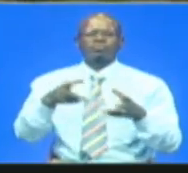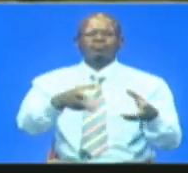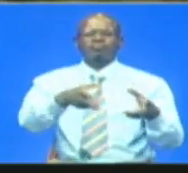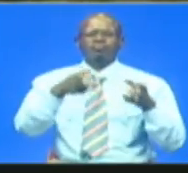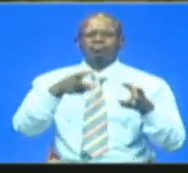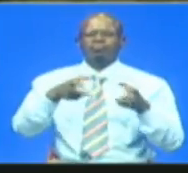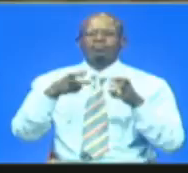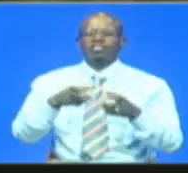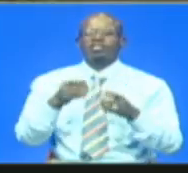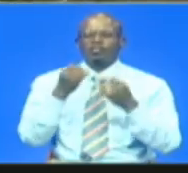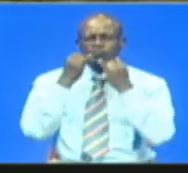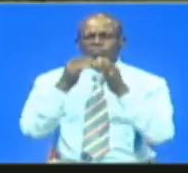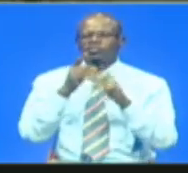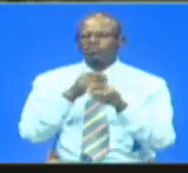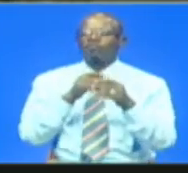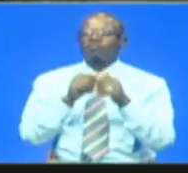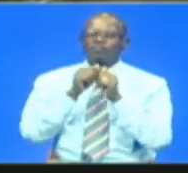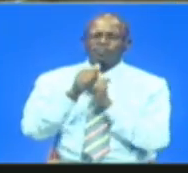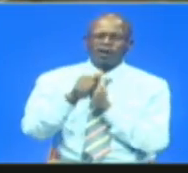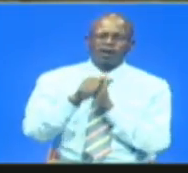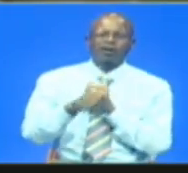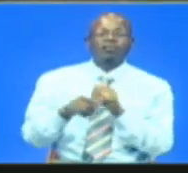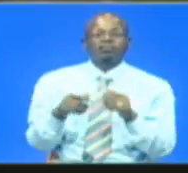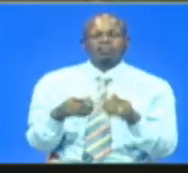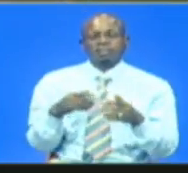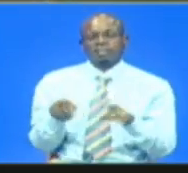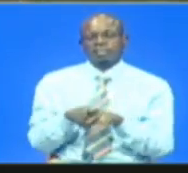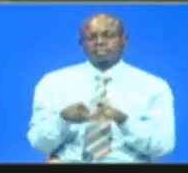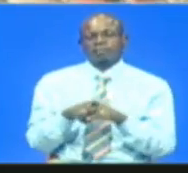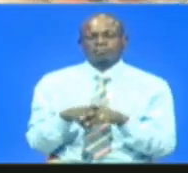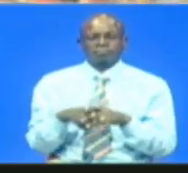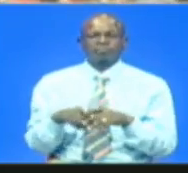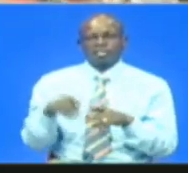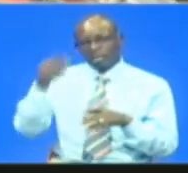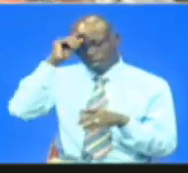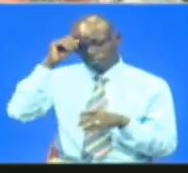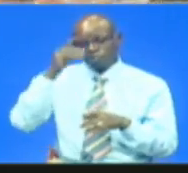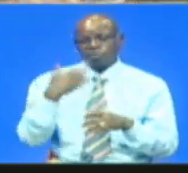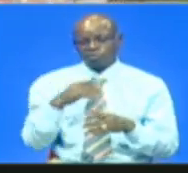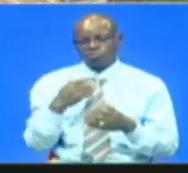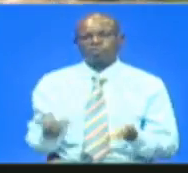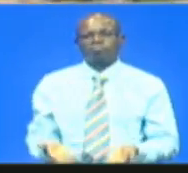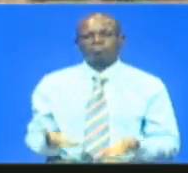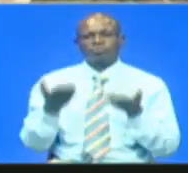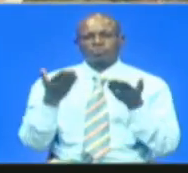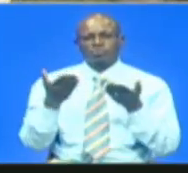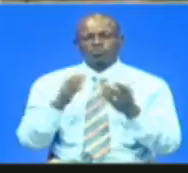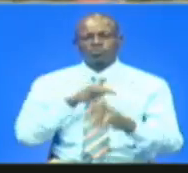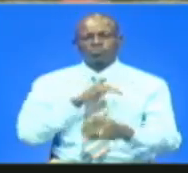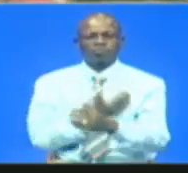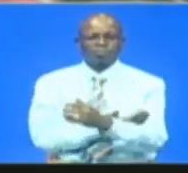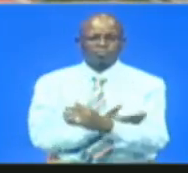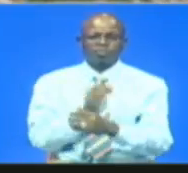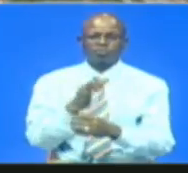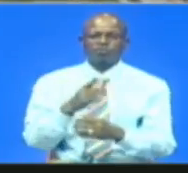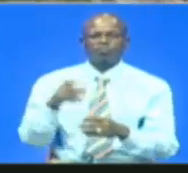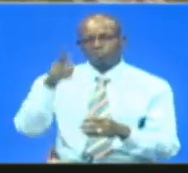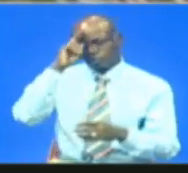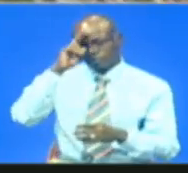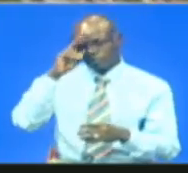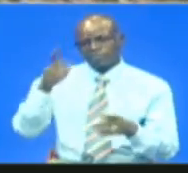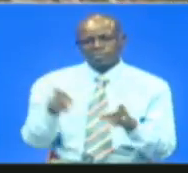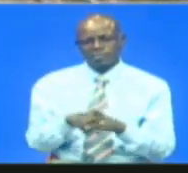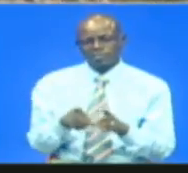Police Air Wing, and Mutembai further stated that the government is determined to improve capabilities of the police, noting an increase in the number of